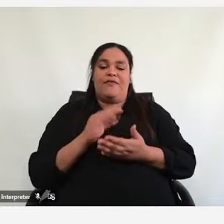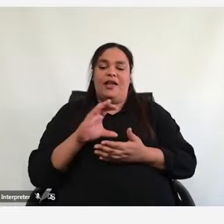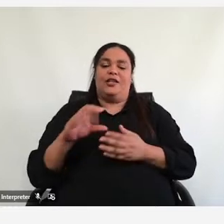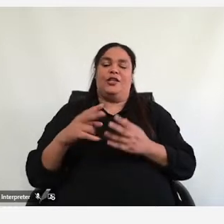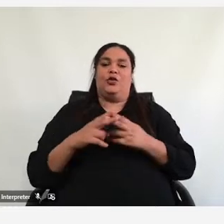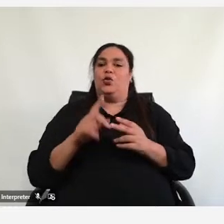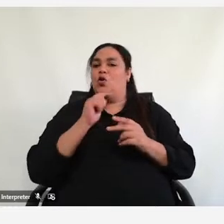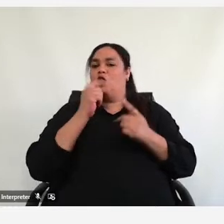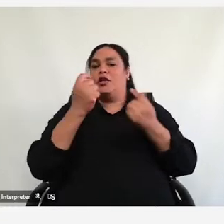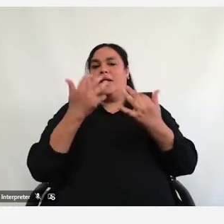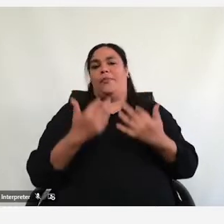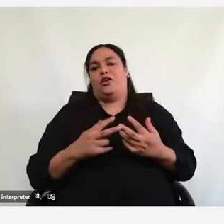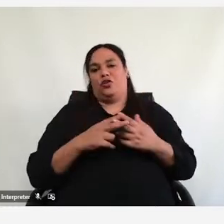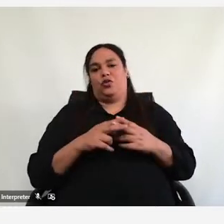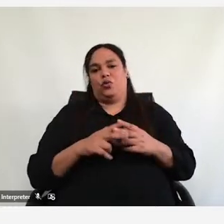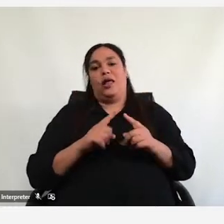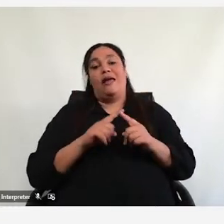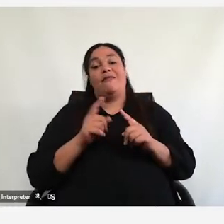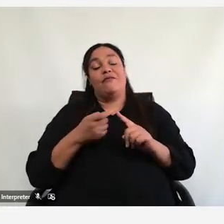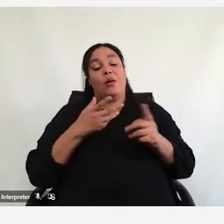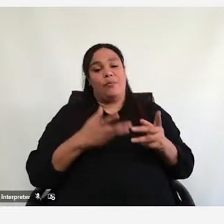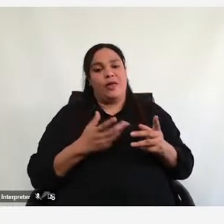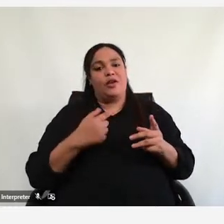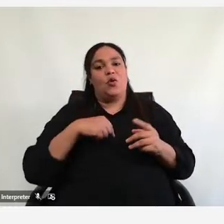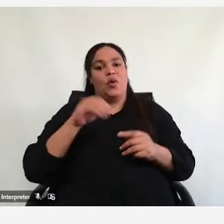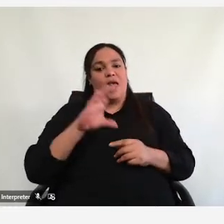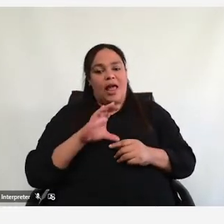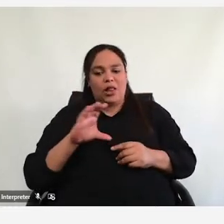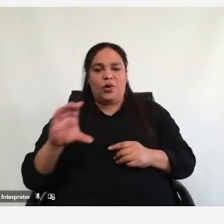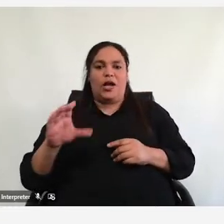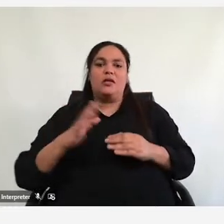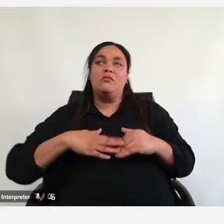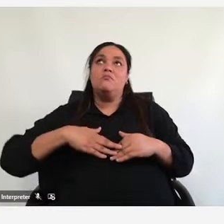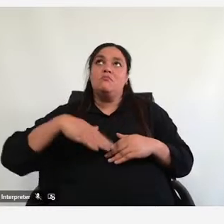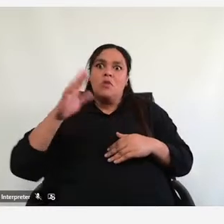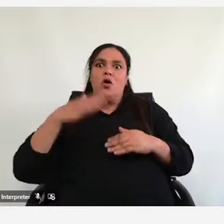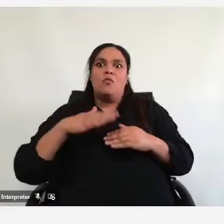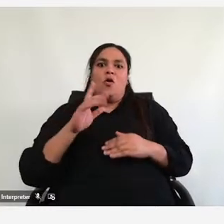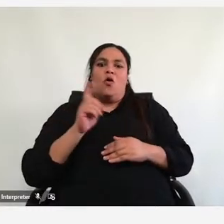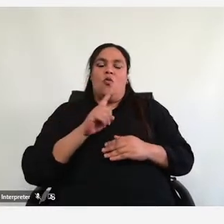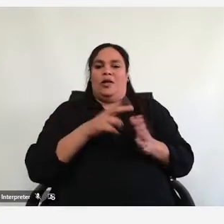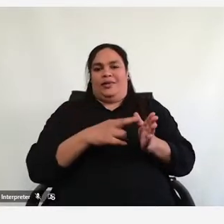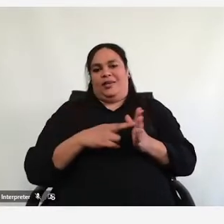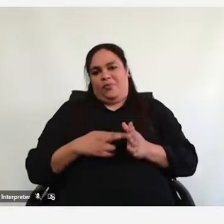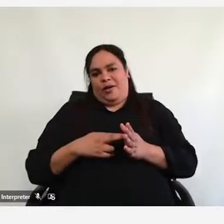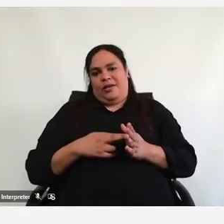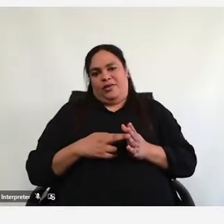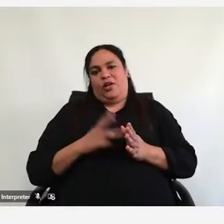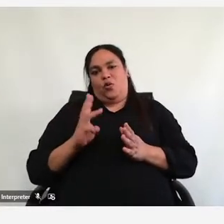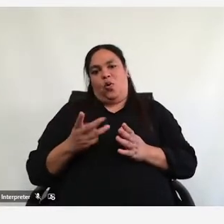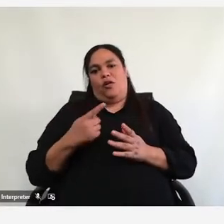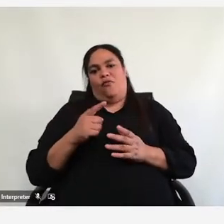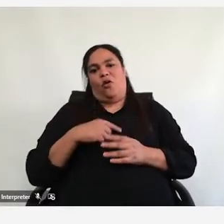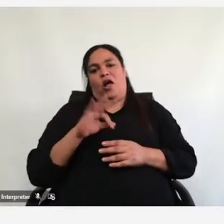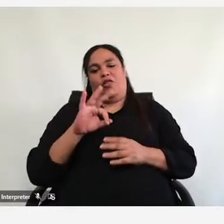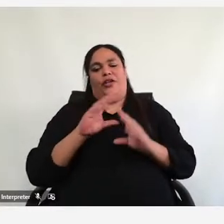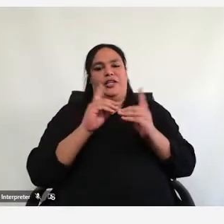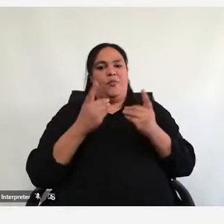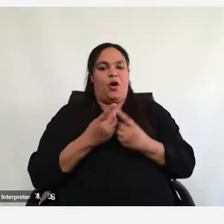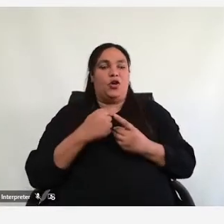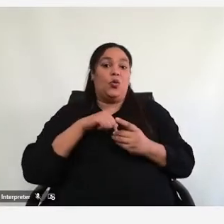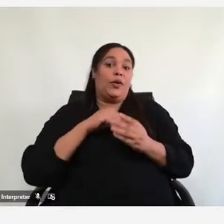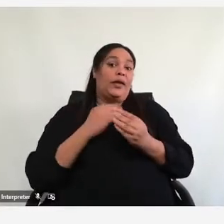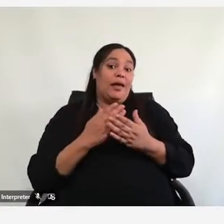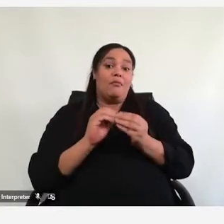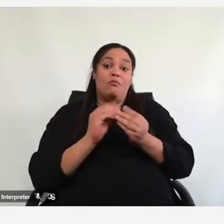not a budget tool. And despite that, we are allocating even more than what that recommendation would be to our 3 departments, so that we can make